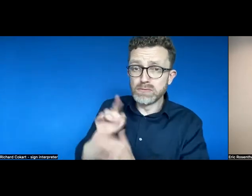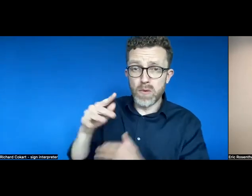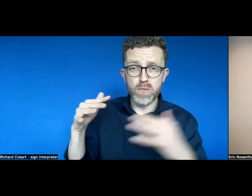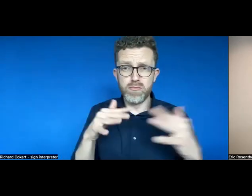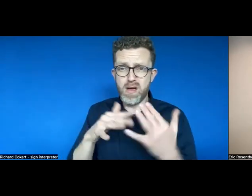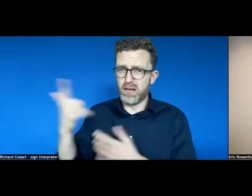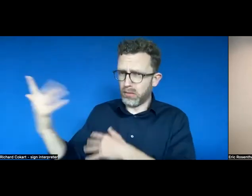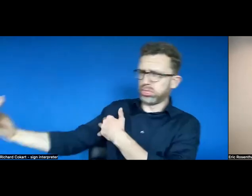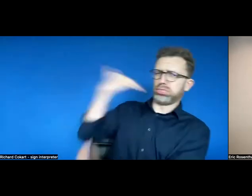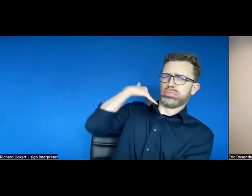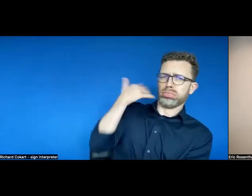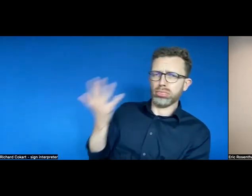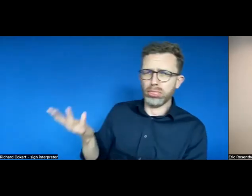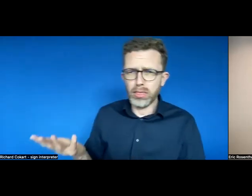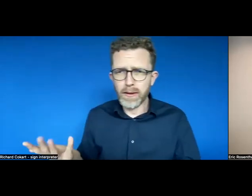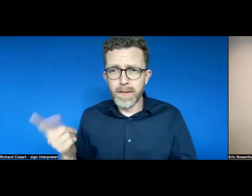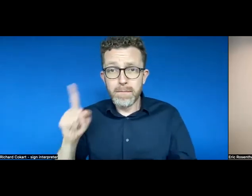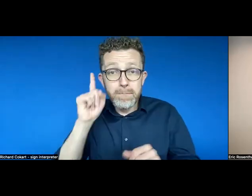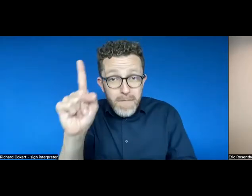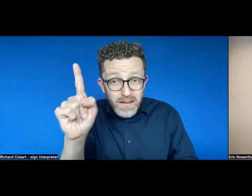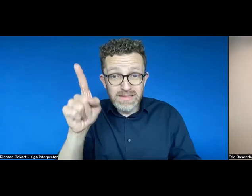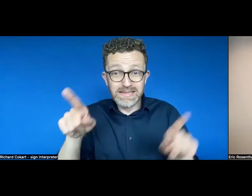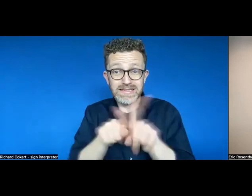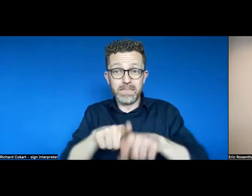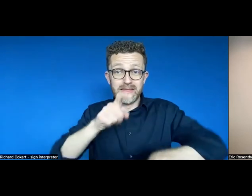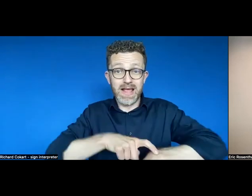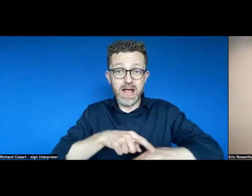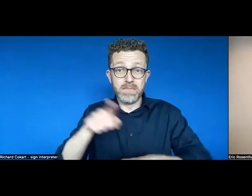for Children, many groups spoke out. The UN Special